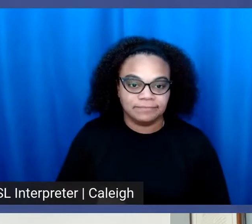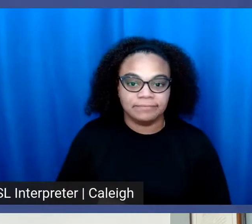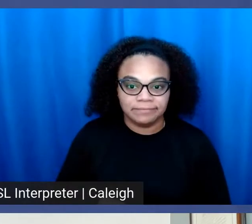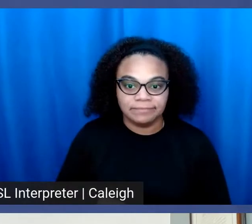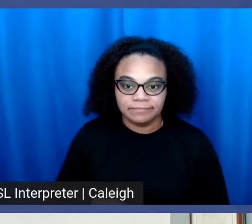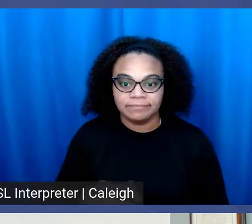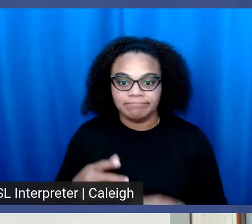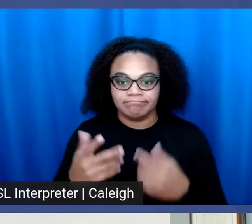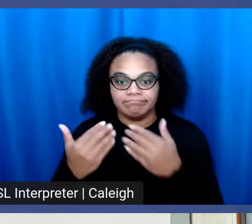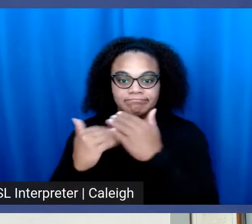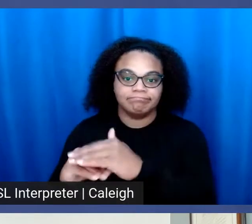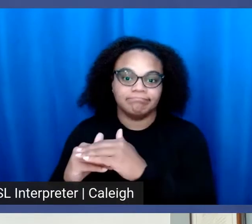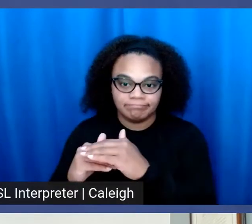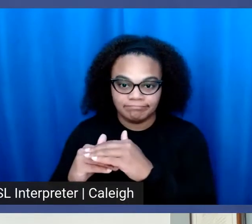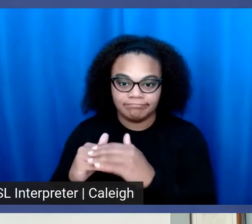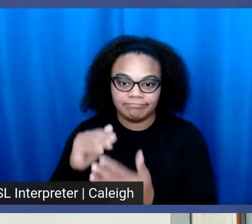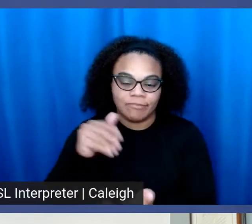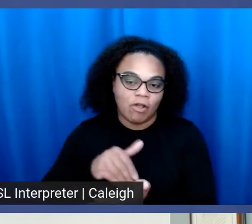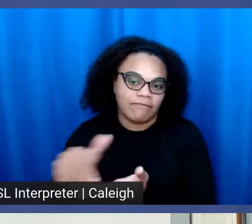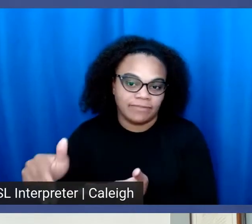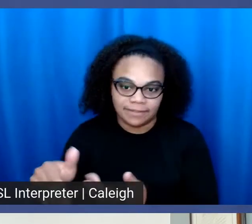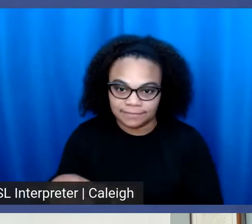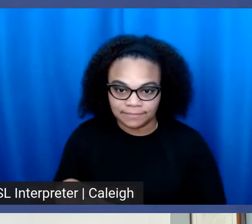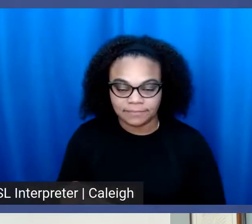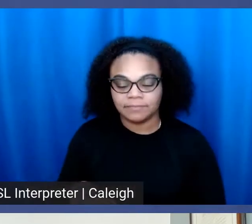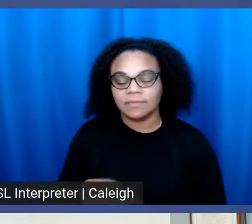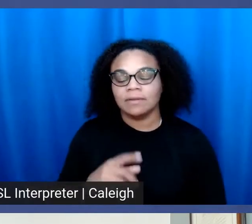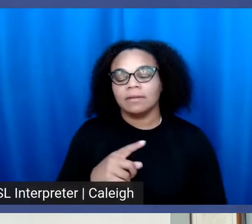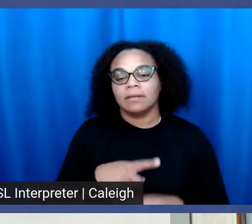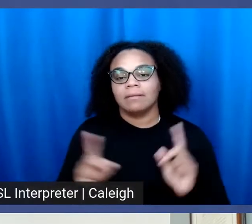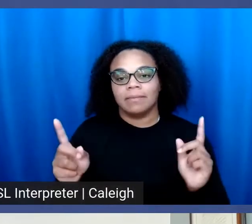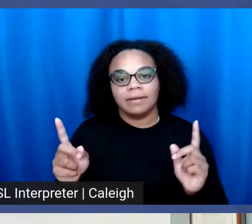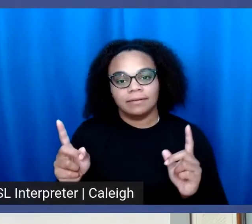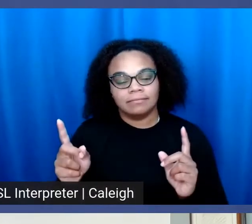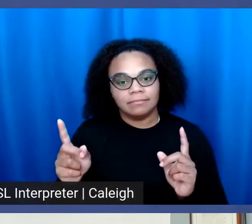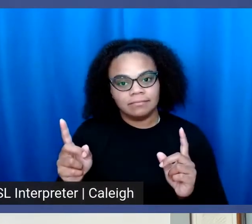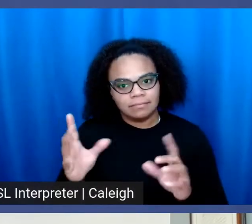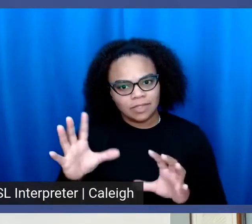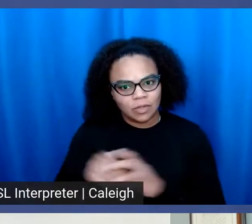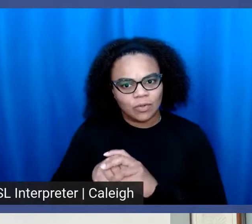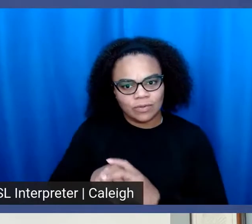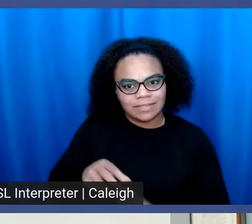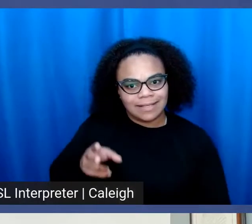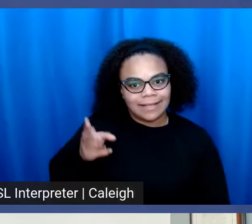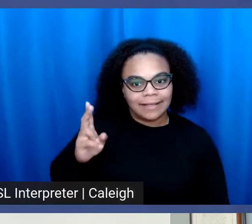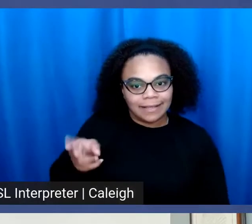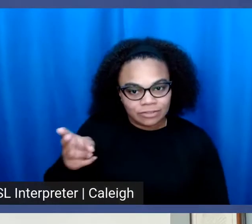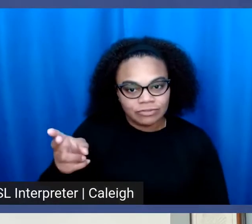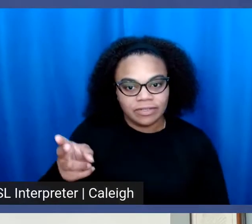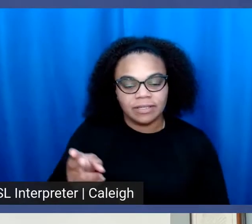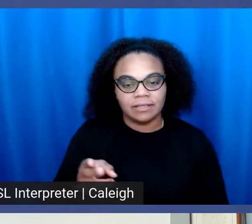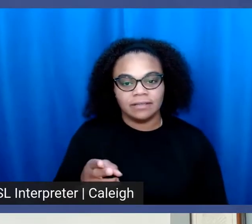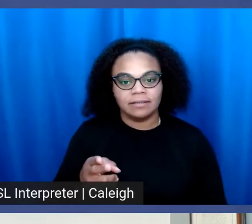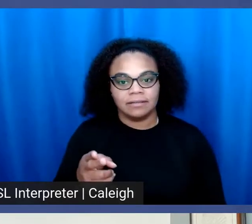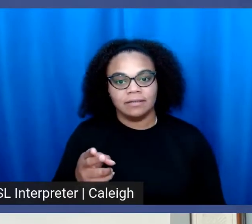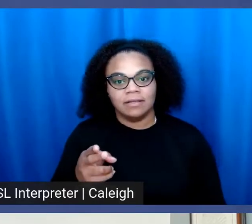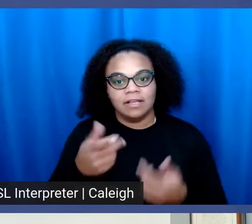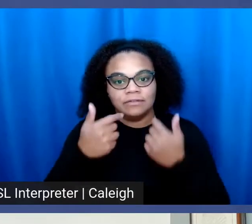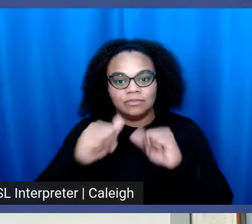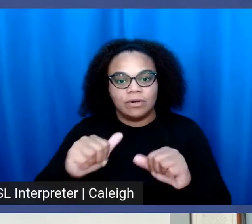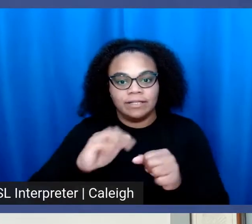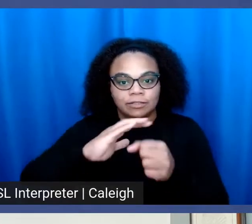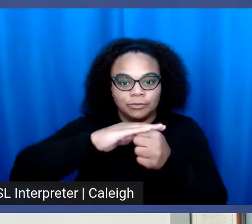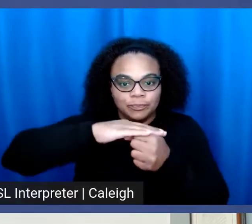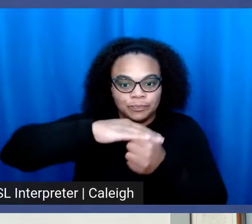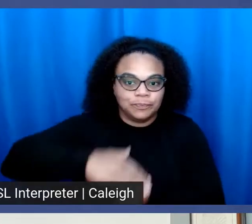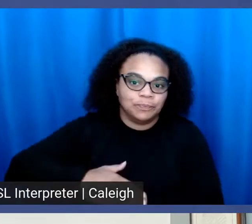being restricted constantly. But there's a history of going after sexual speech.